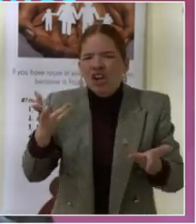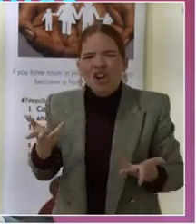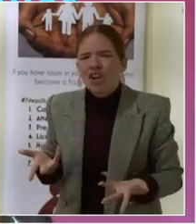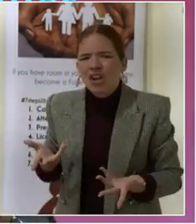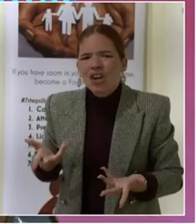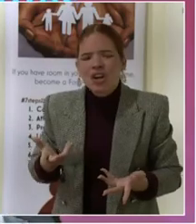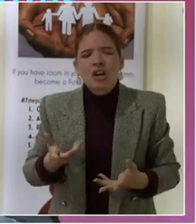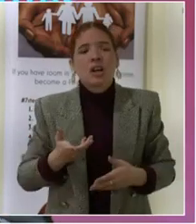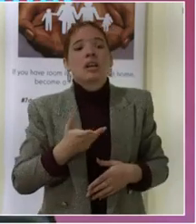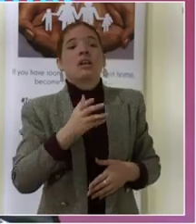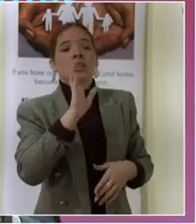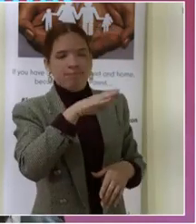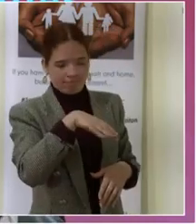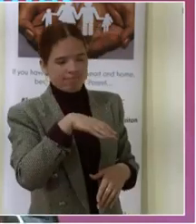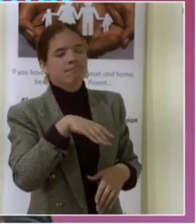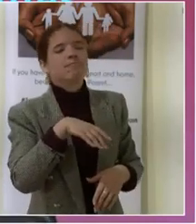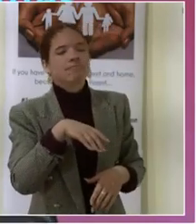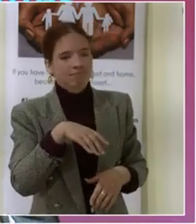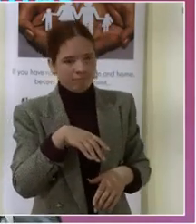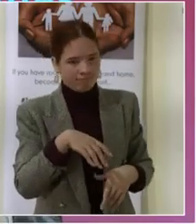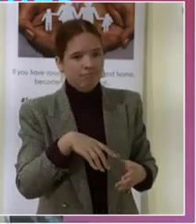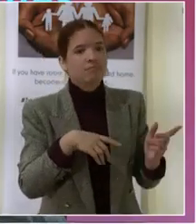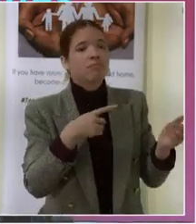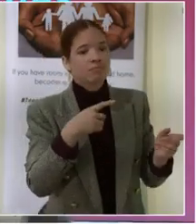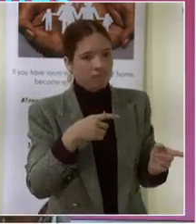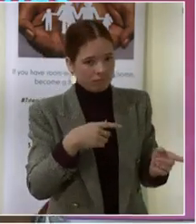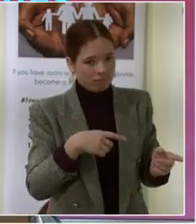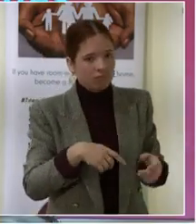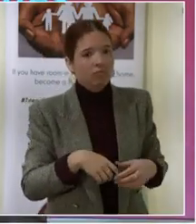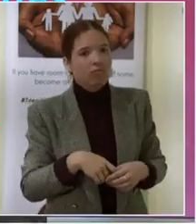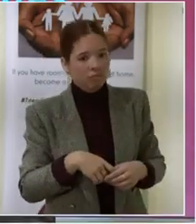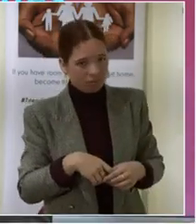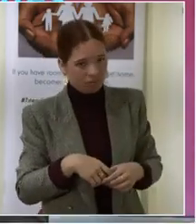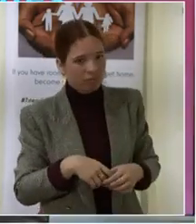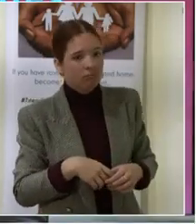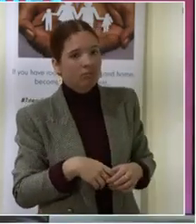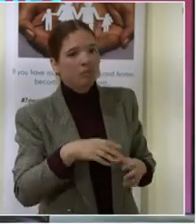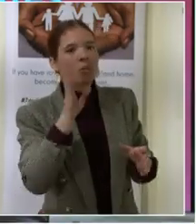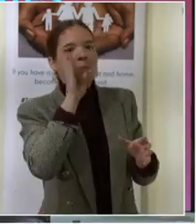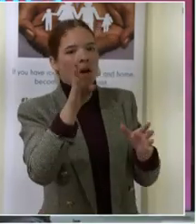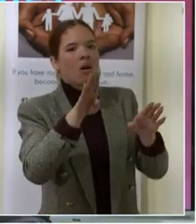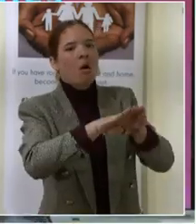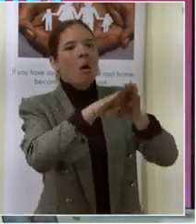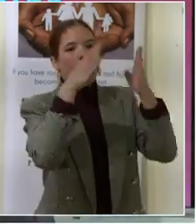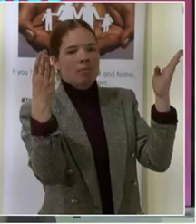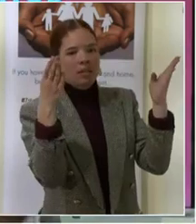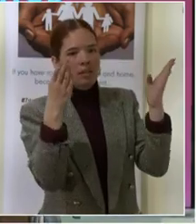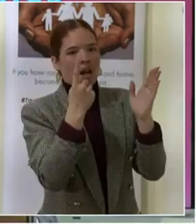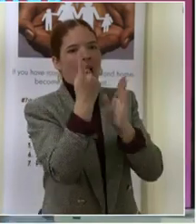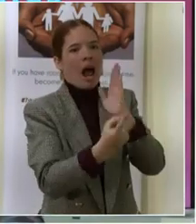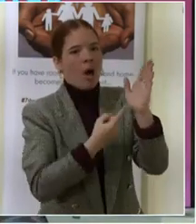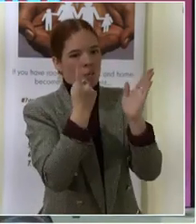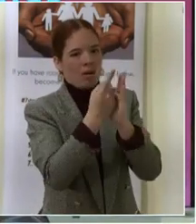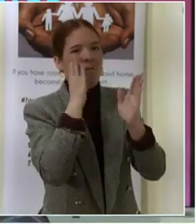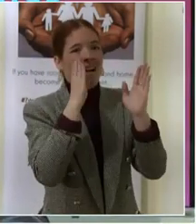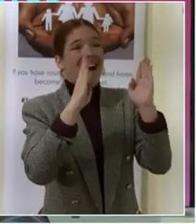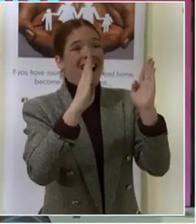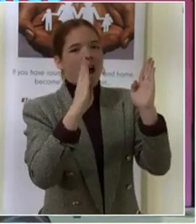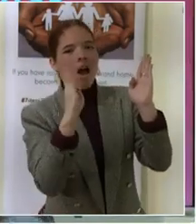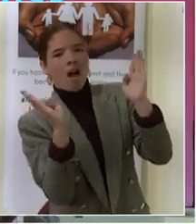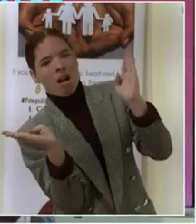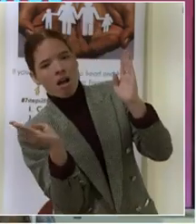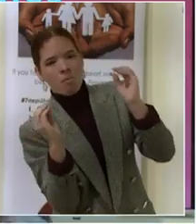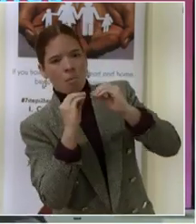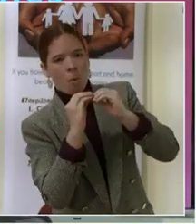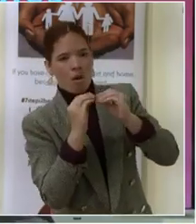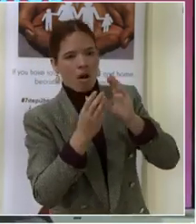will expand from 12 to 8, which it is now, to over 68 hours, so almost an additional 38 hours to be able to serve residents and meet that demand.